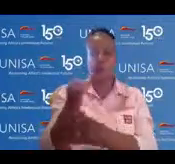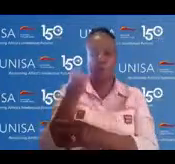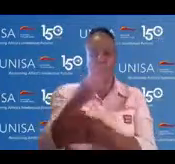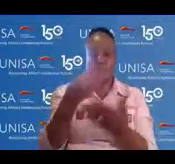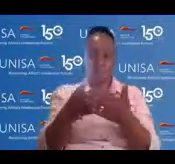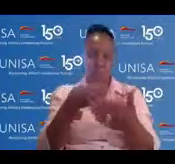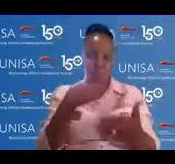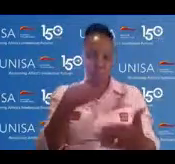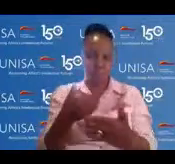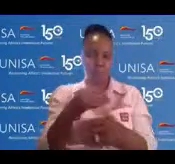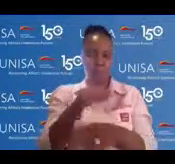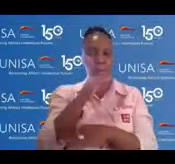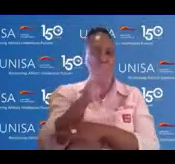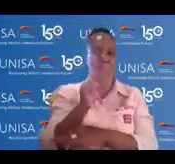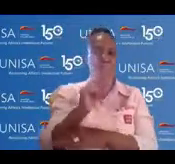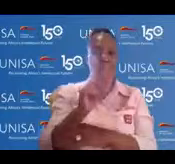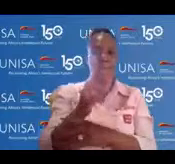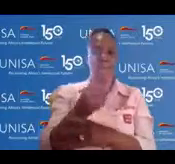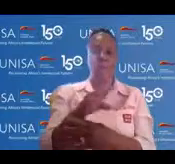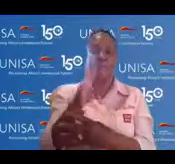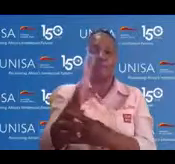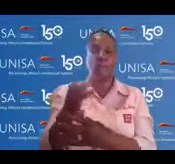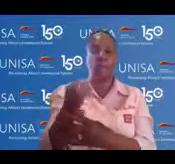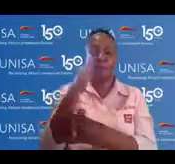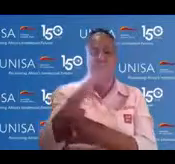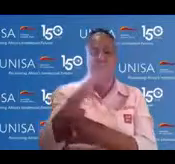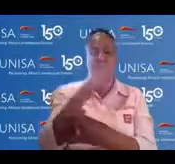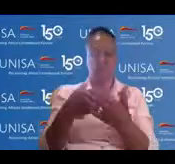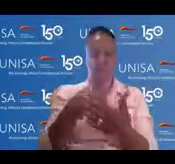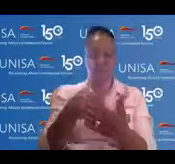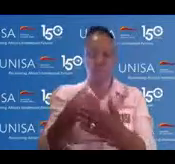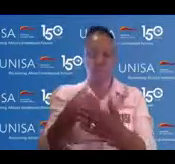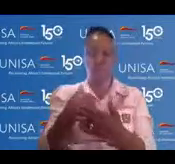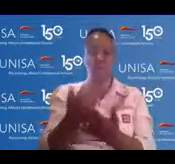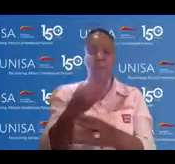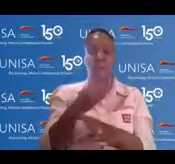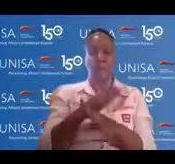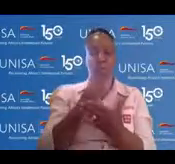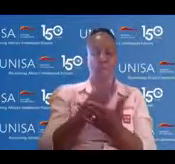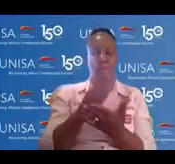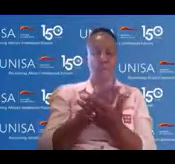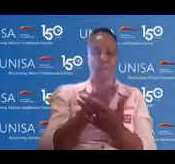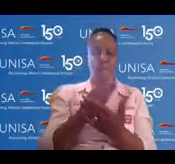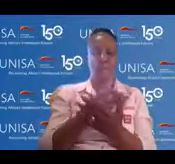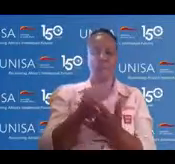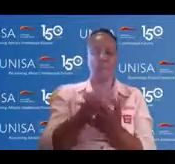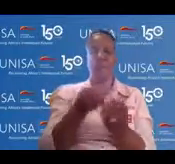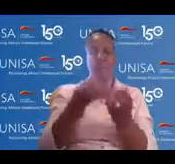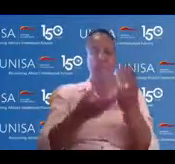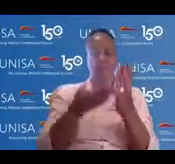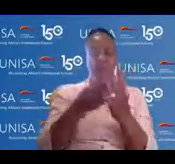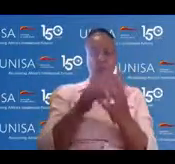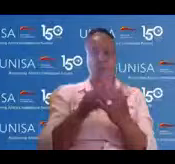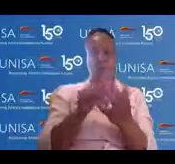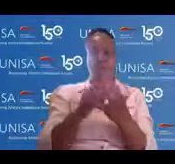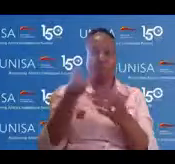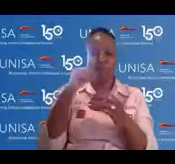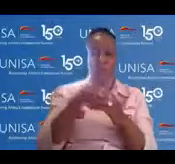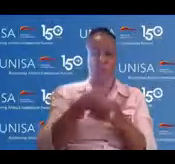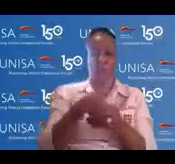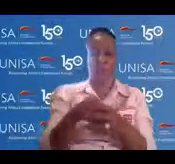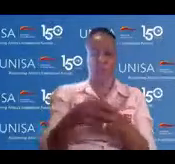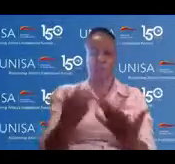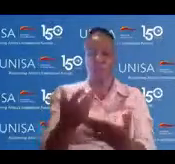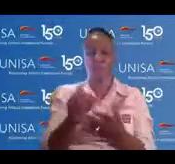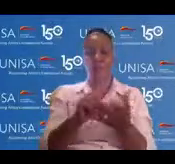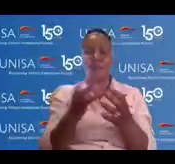actually 4 days before your exam already come and test, make sure that your module is listed and that you can log in. So you click on the date.